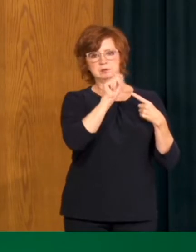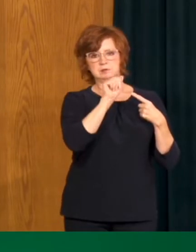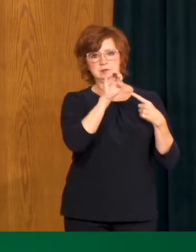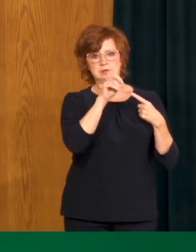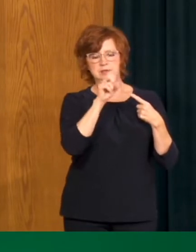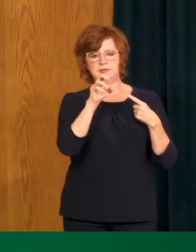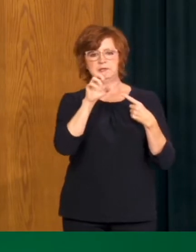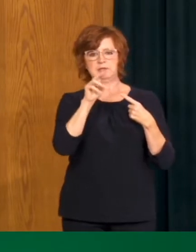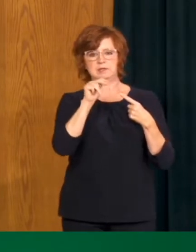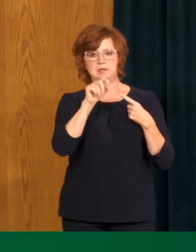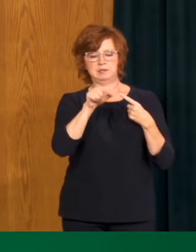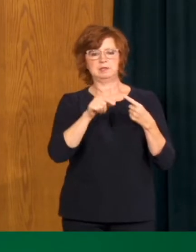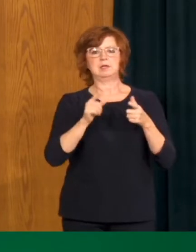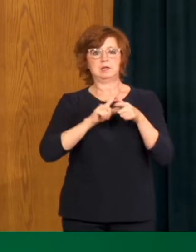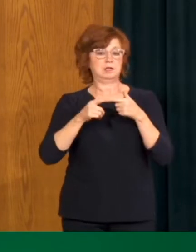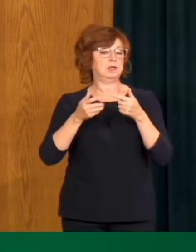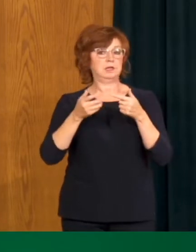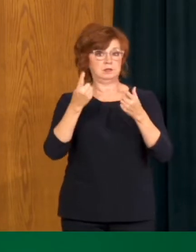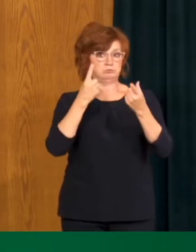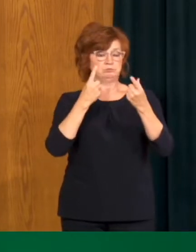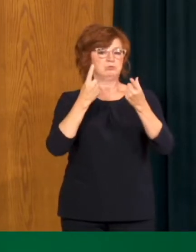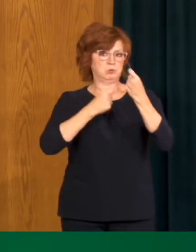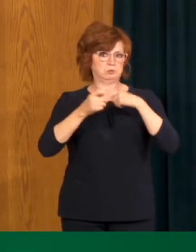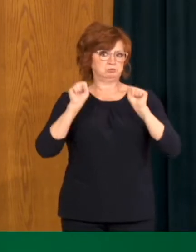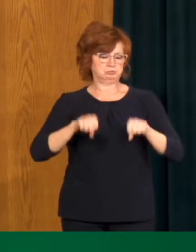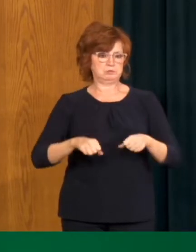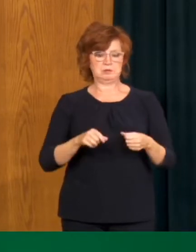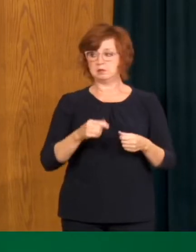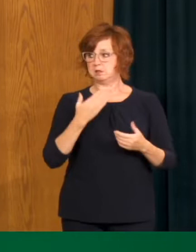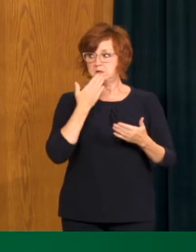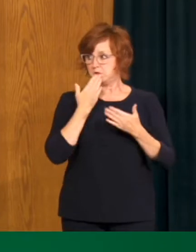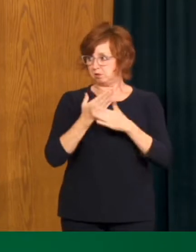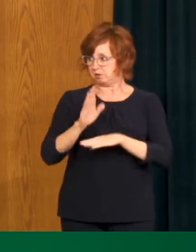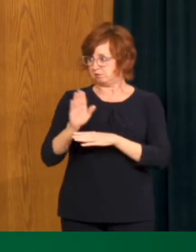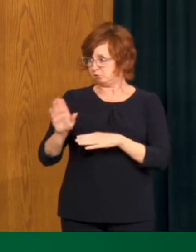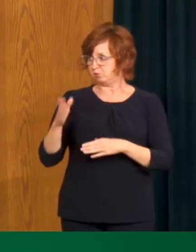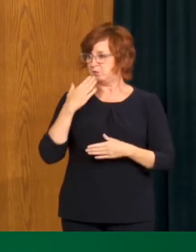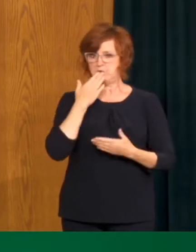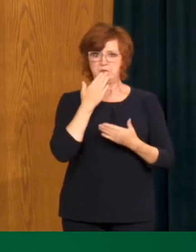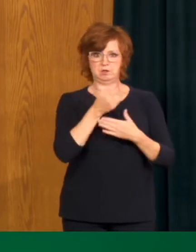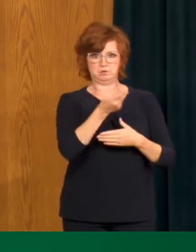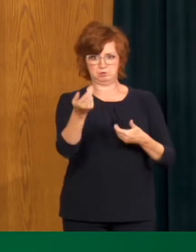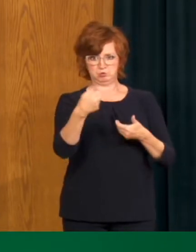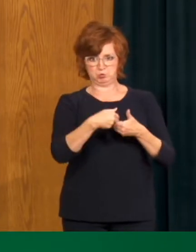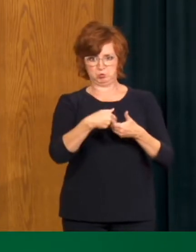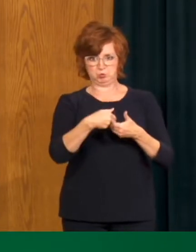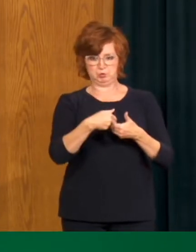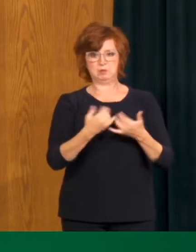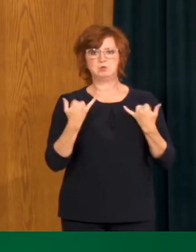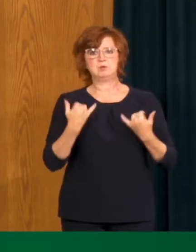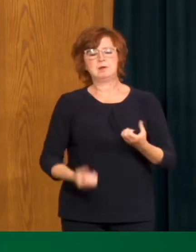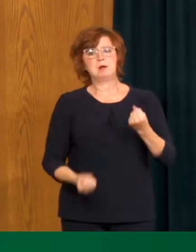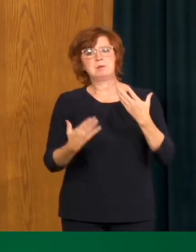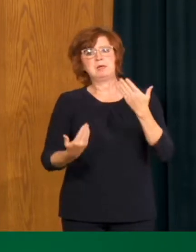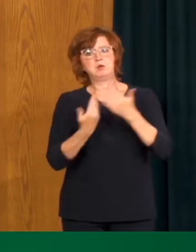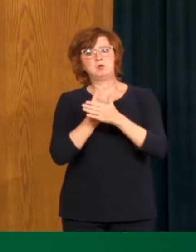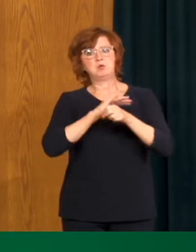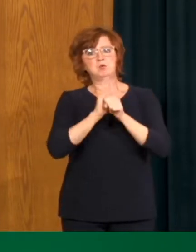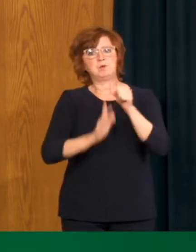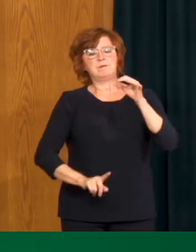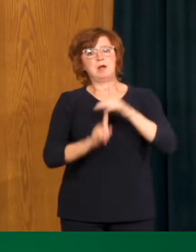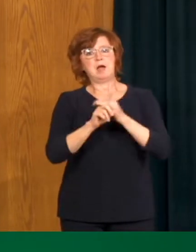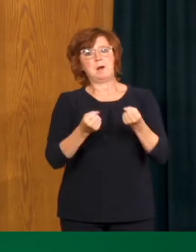questions. Minister? Good afternoon. Thank you for joining us. Today, we are reporting 42 new